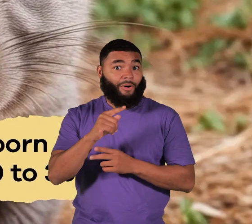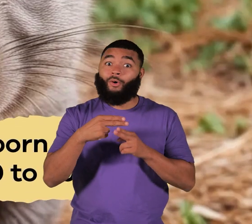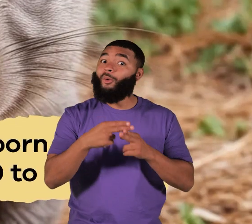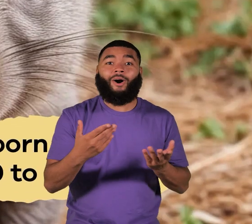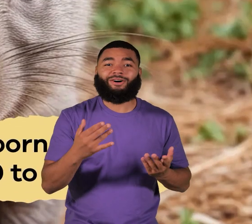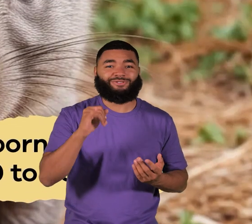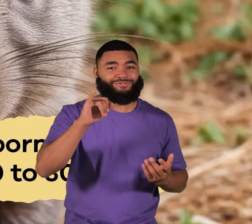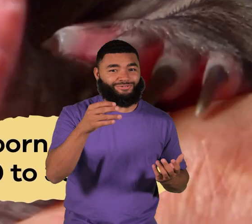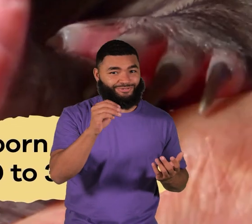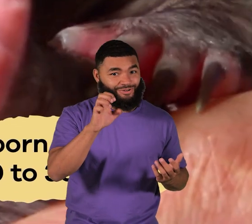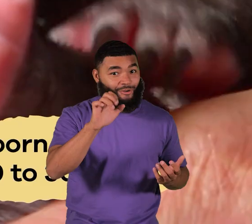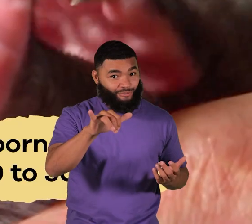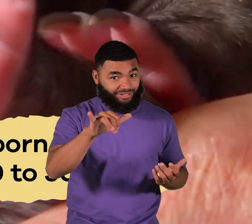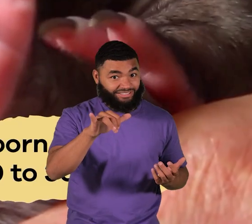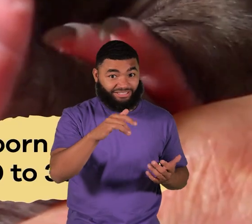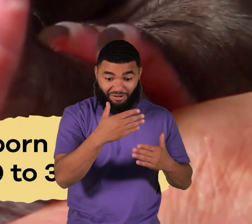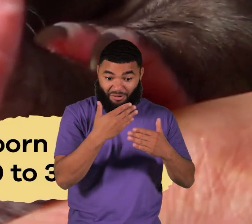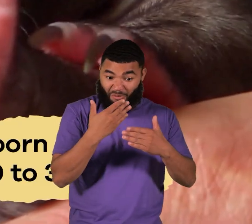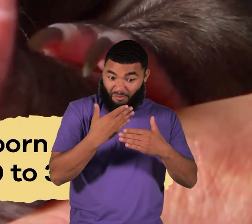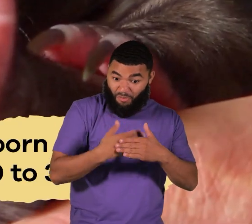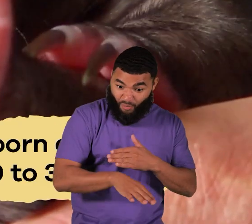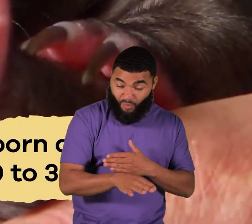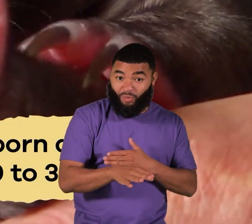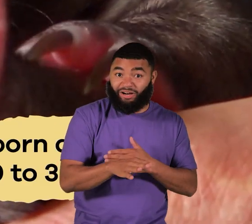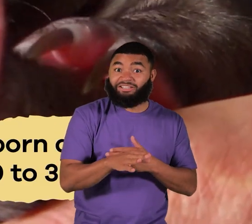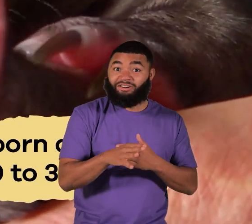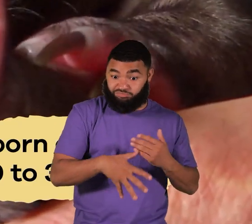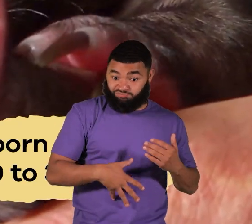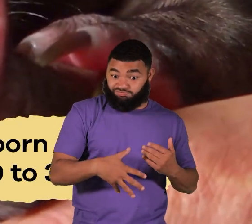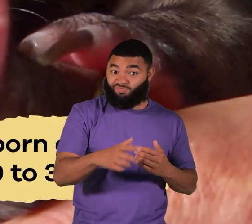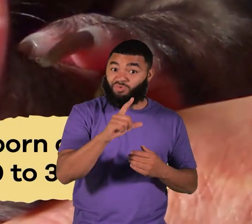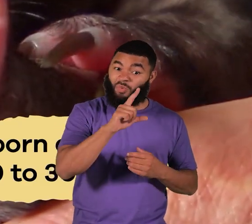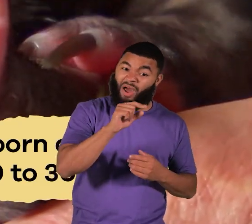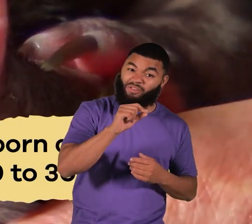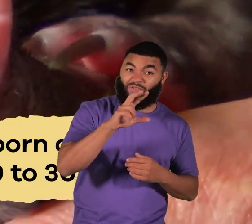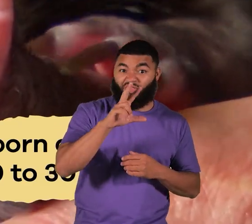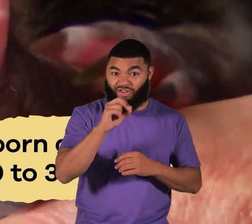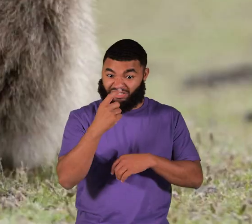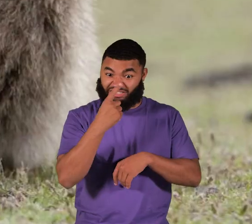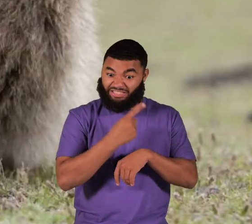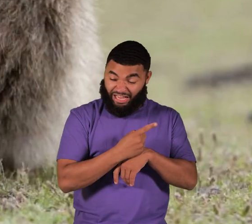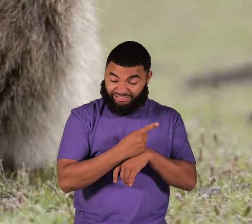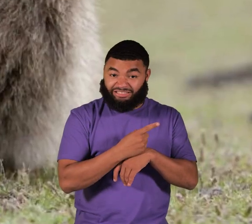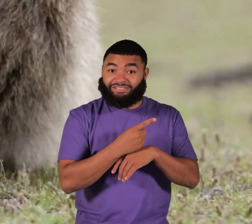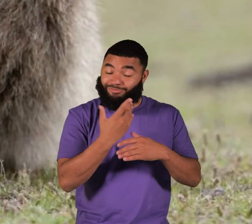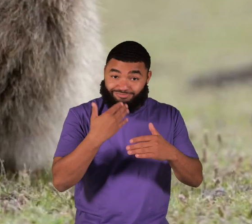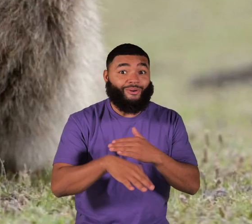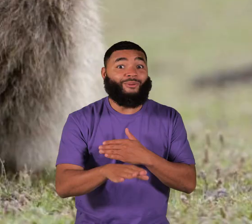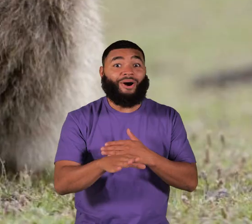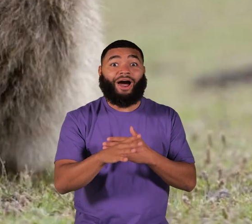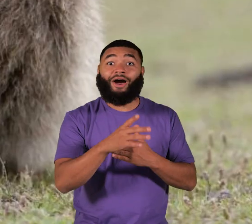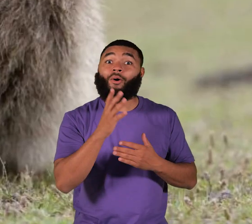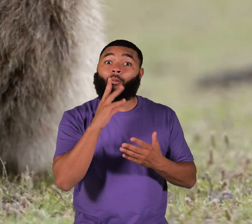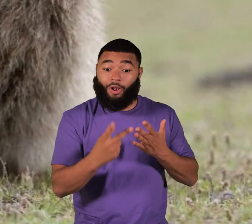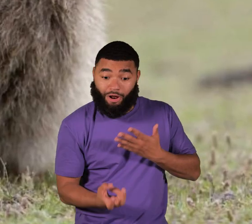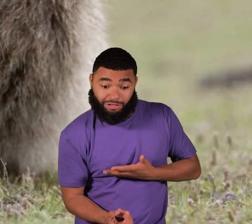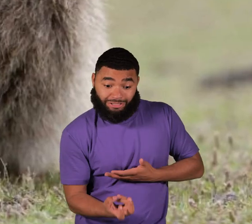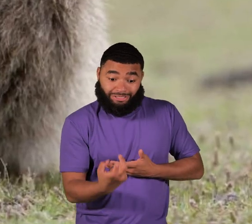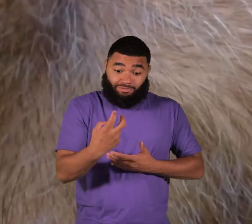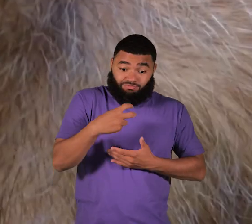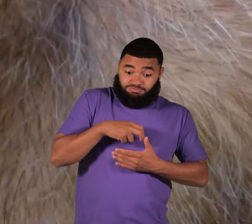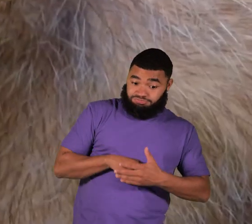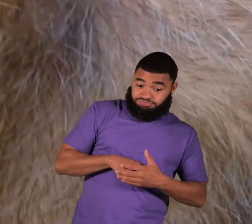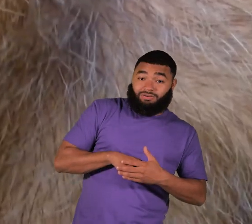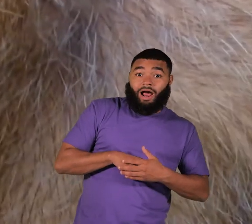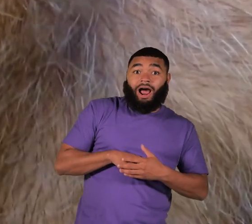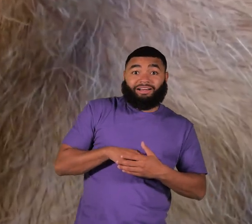joey, is born after a short gestation period of about 20 to 30 days. The joey crawls into its mother's pouch,